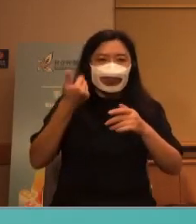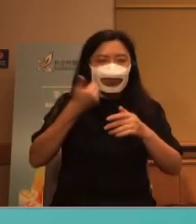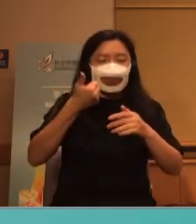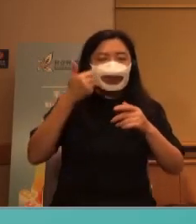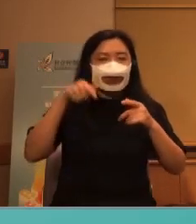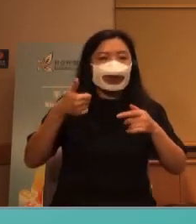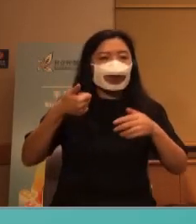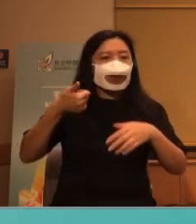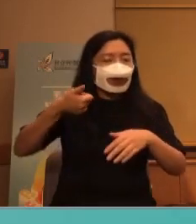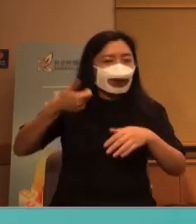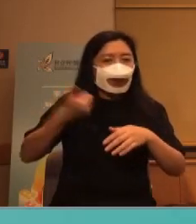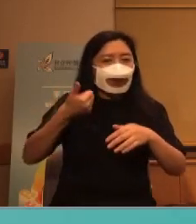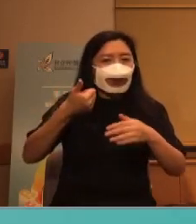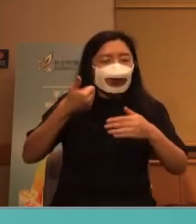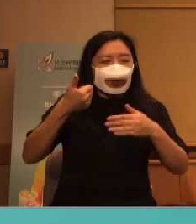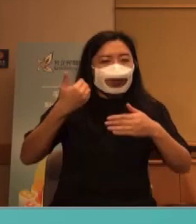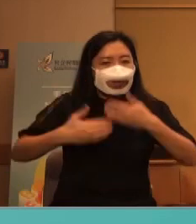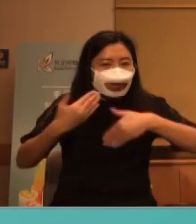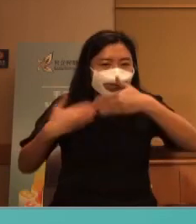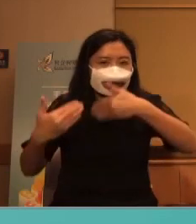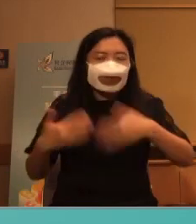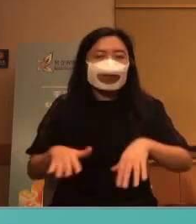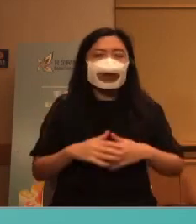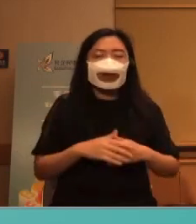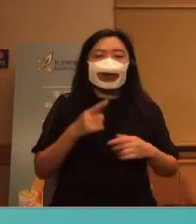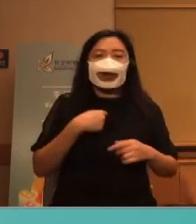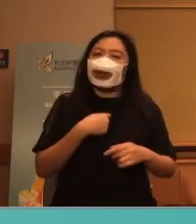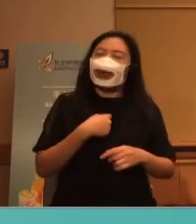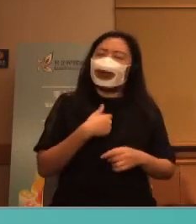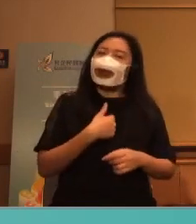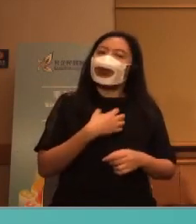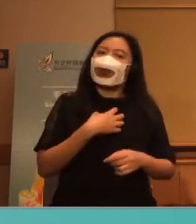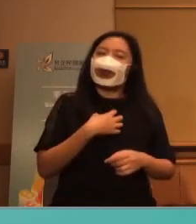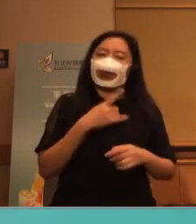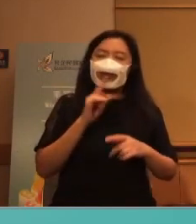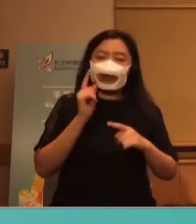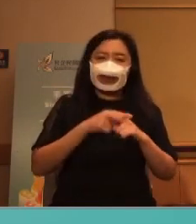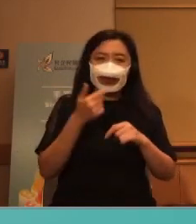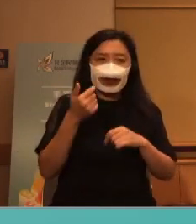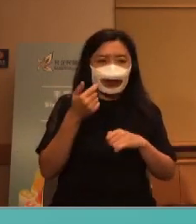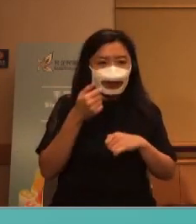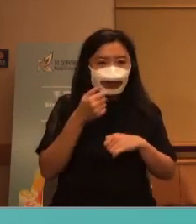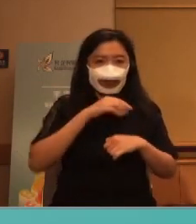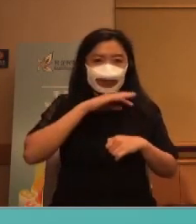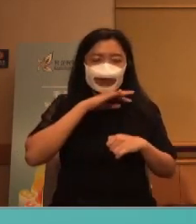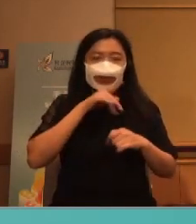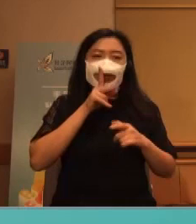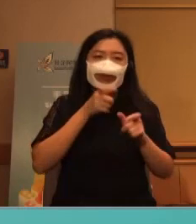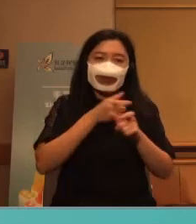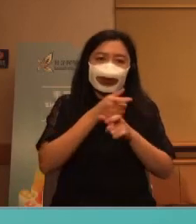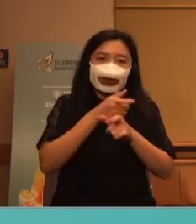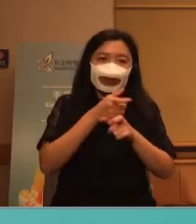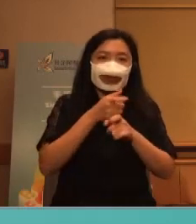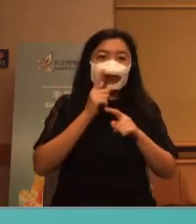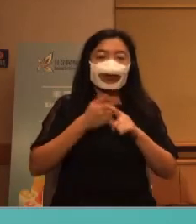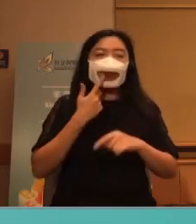entering into this kind of new world, even commercially, is not easy, let alone with impact. So I think it's a great achievement to have come so